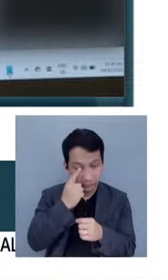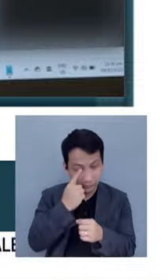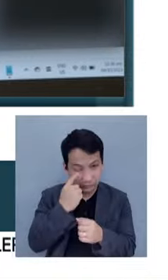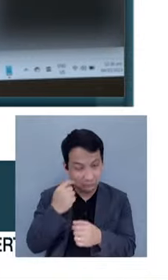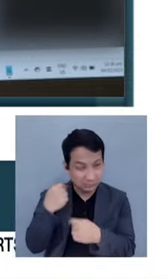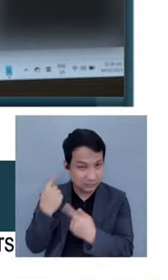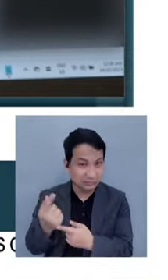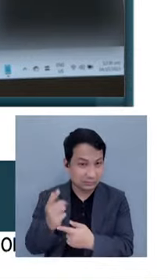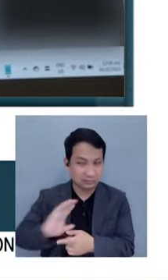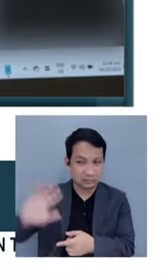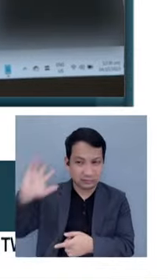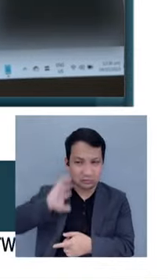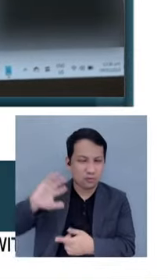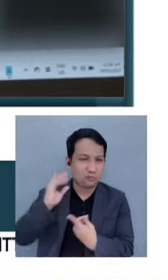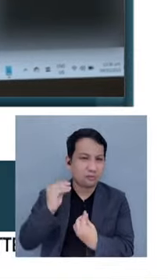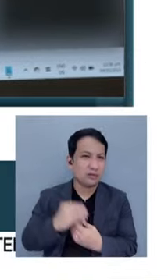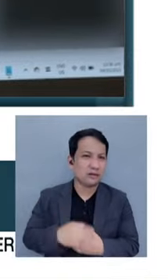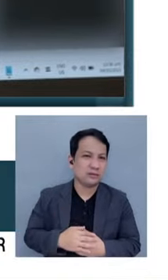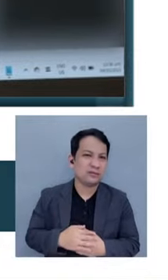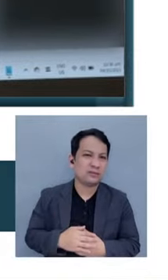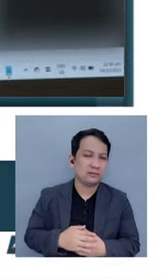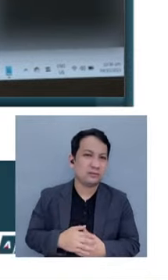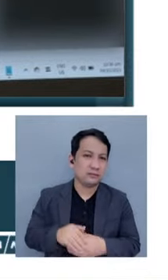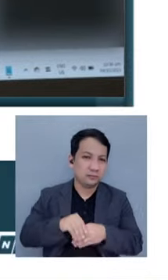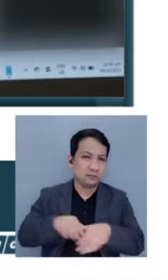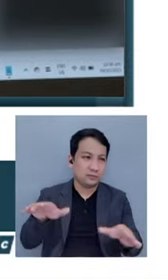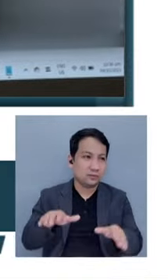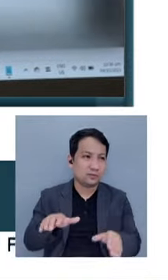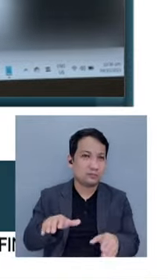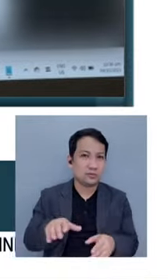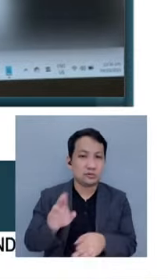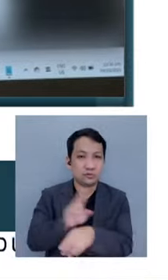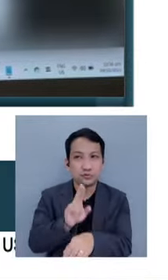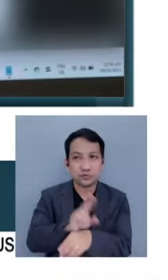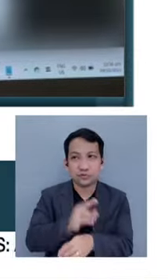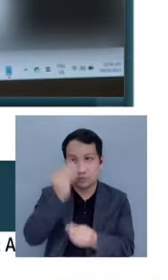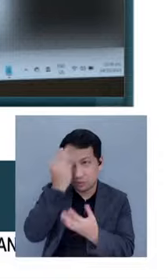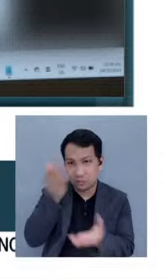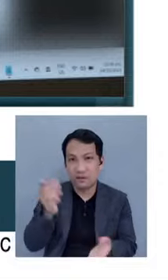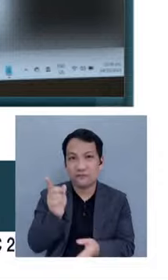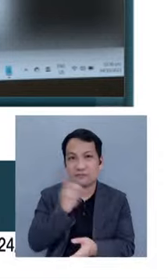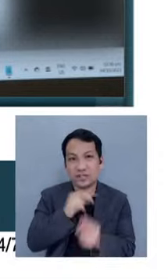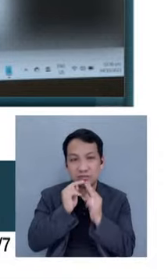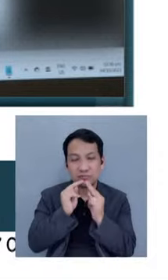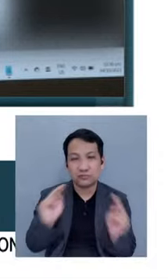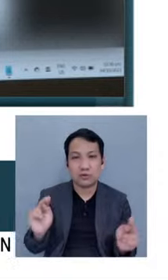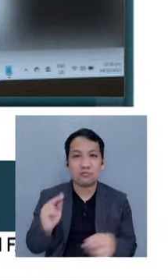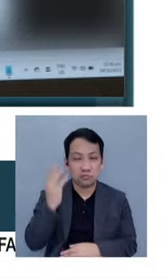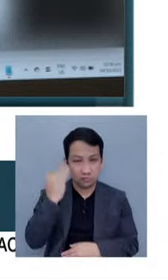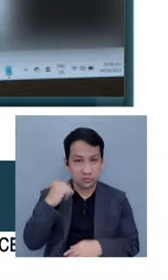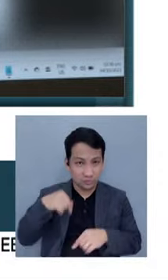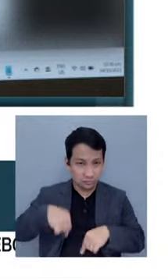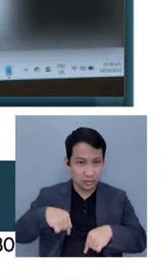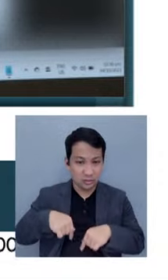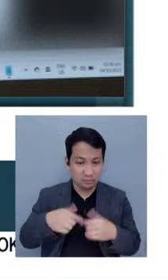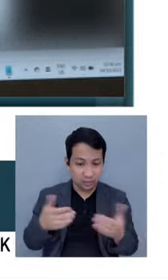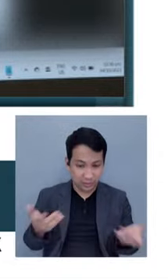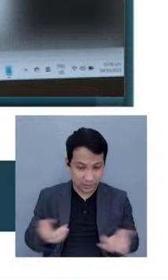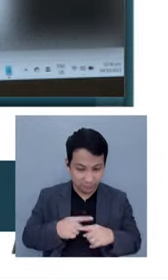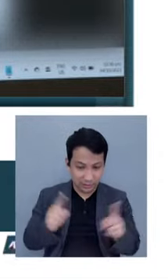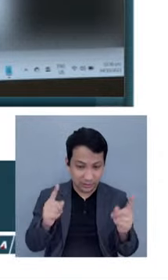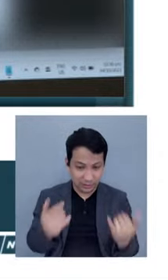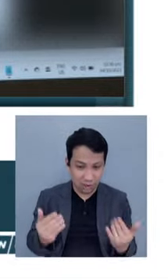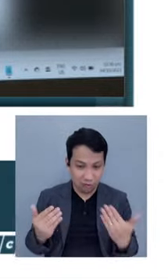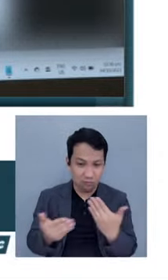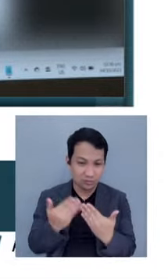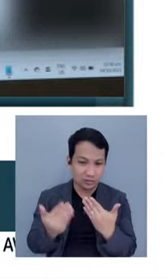times, adversaries use misinformation and disinformation. However, because we are now in the information age, it becomes easier and